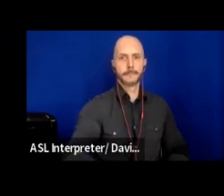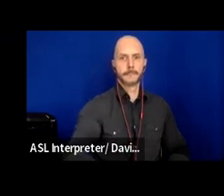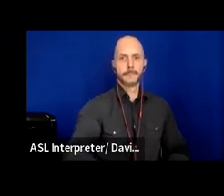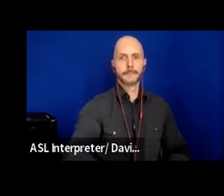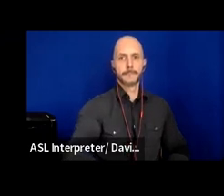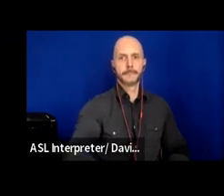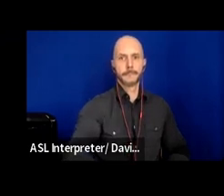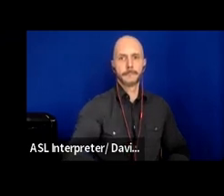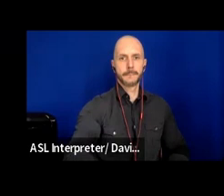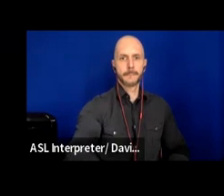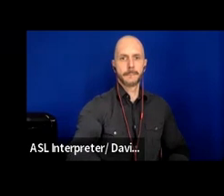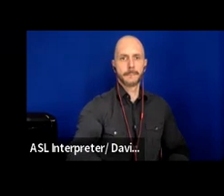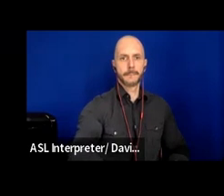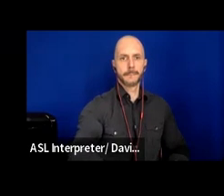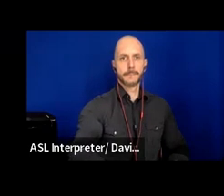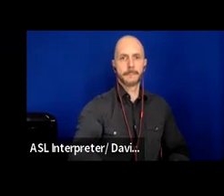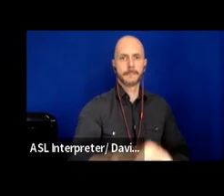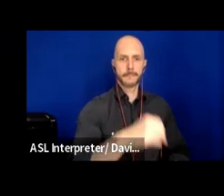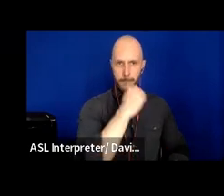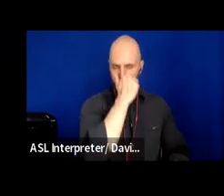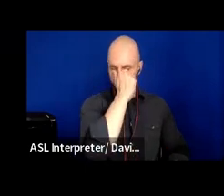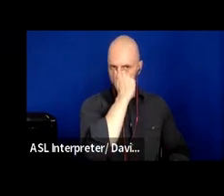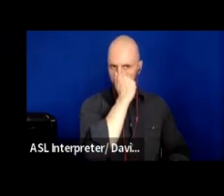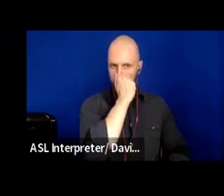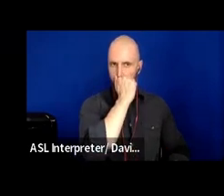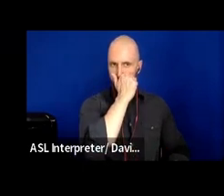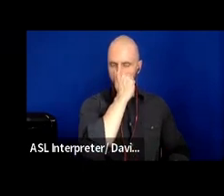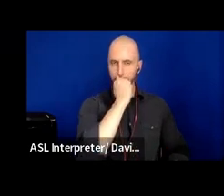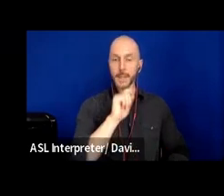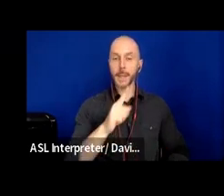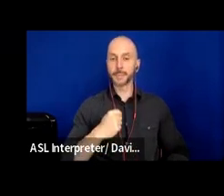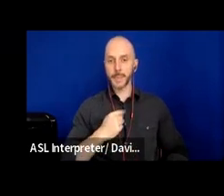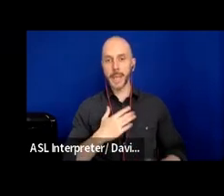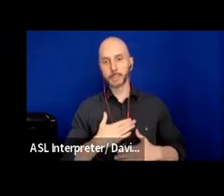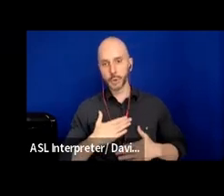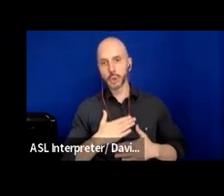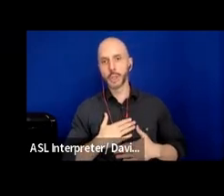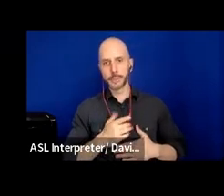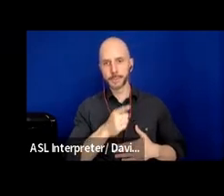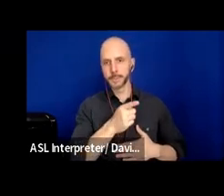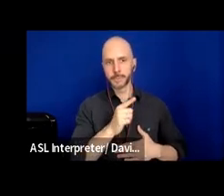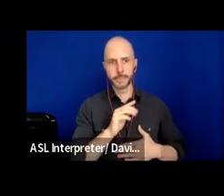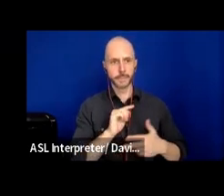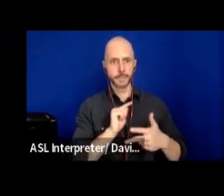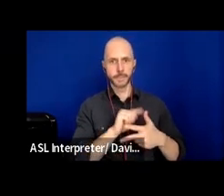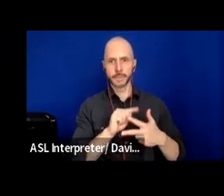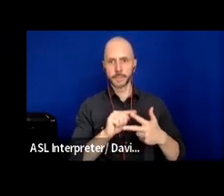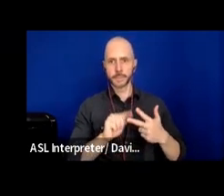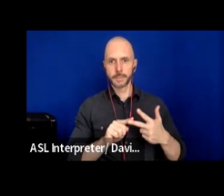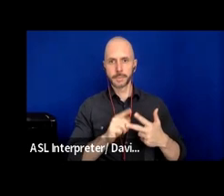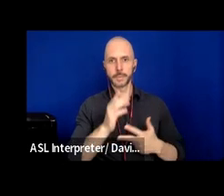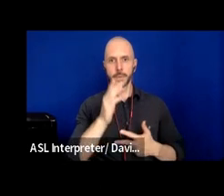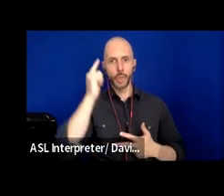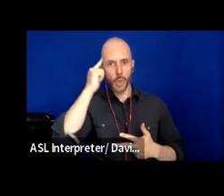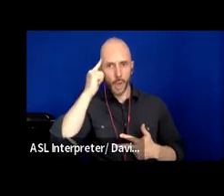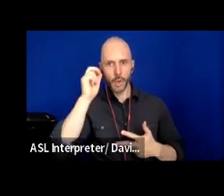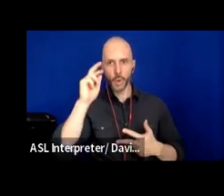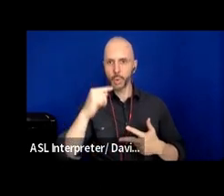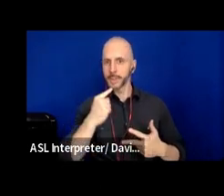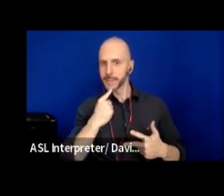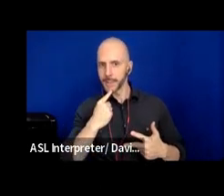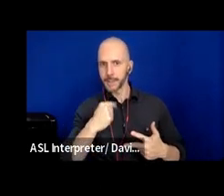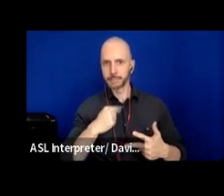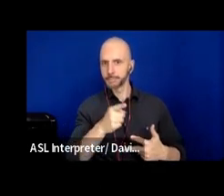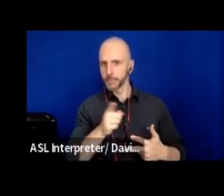Yeah, so I think there's an acknowledgement, and I appreciate that people are acknowledging that have thought and may have said these, because of certainly we hear them. And I'm